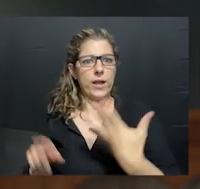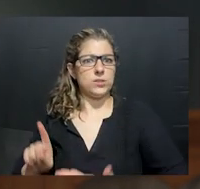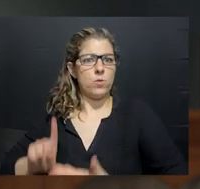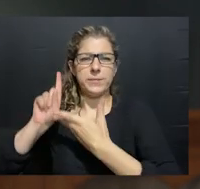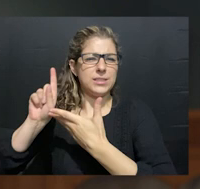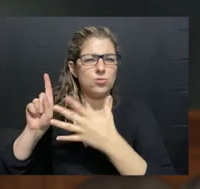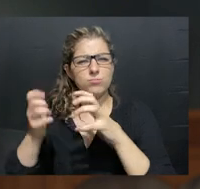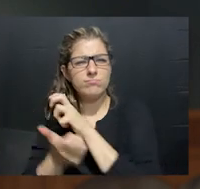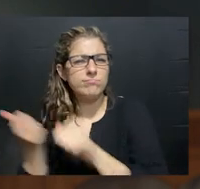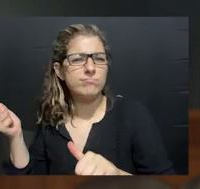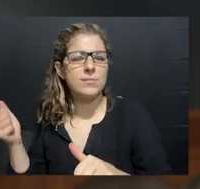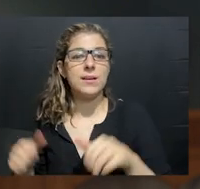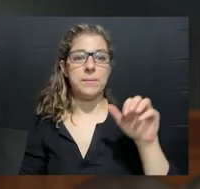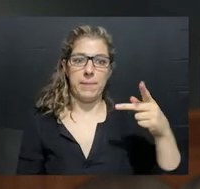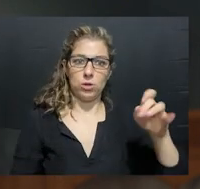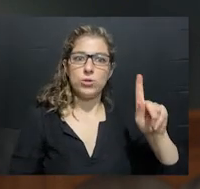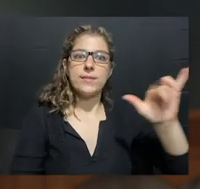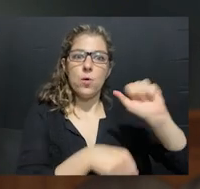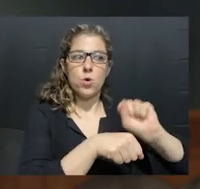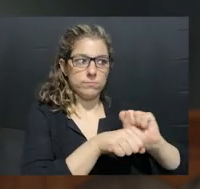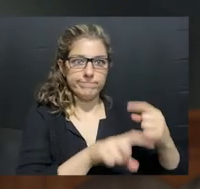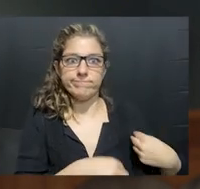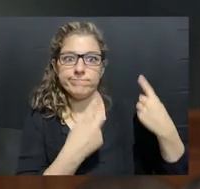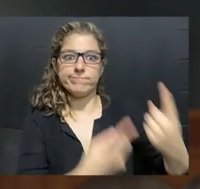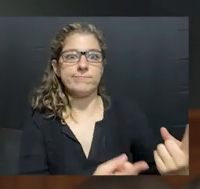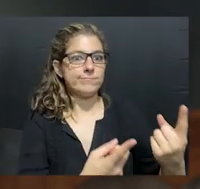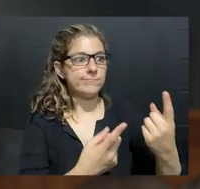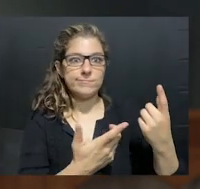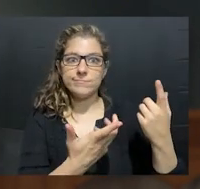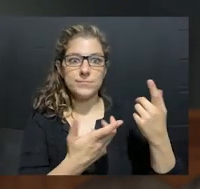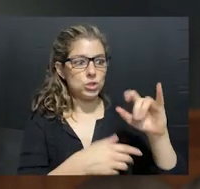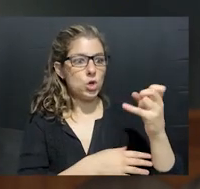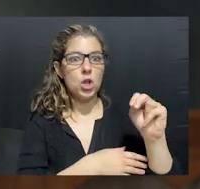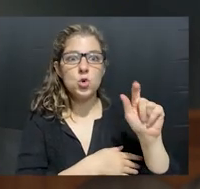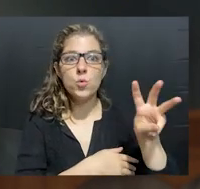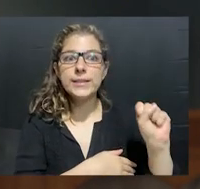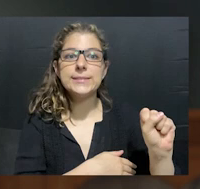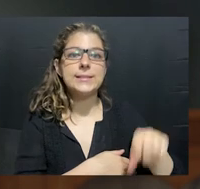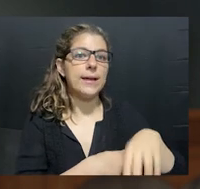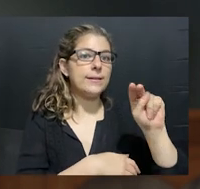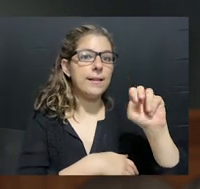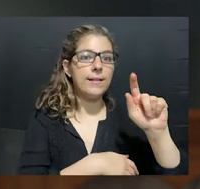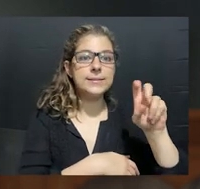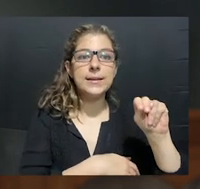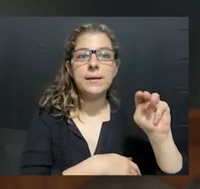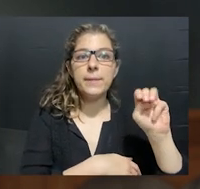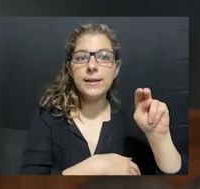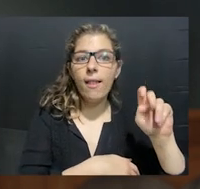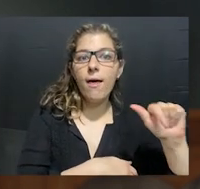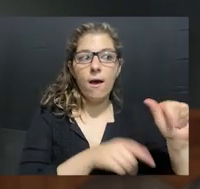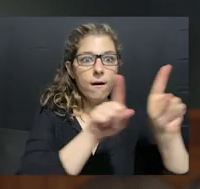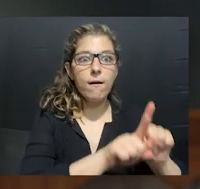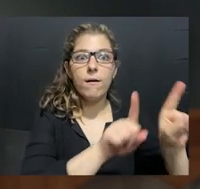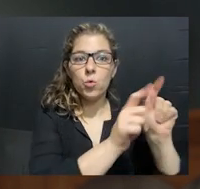supremacy. Patrick's been doing that since his days working alongside John Lewis and Nelson Mandela. We need to